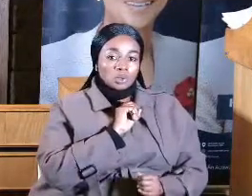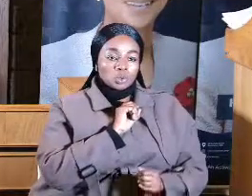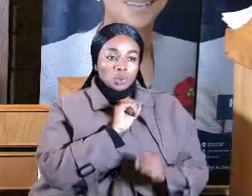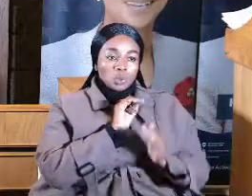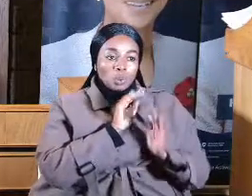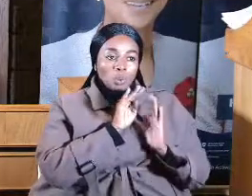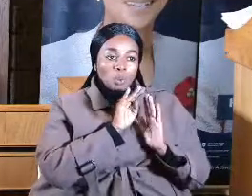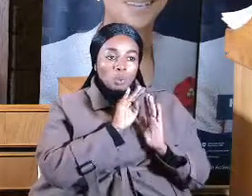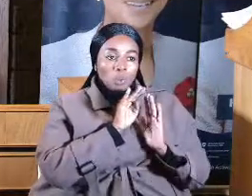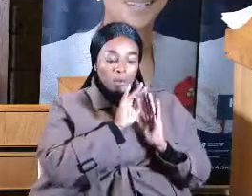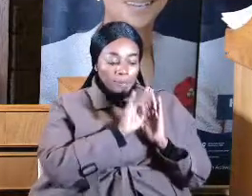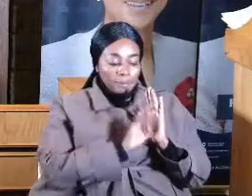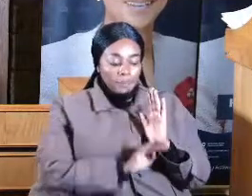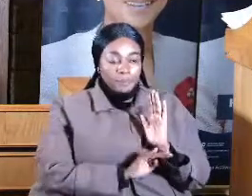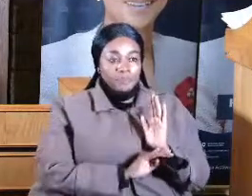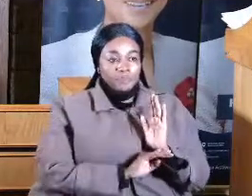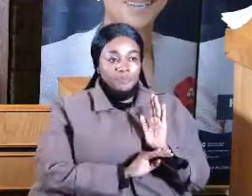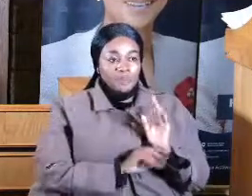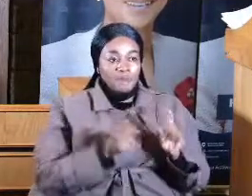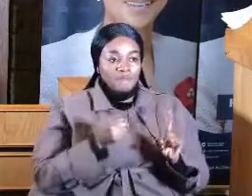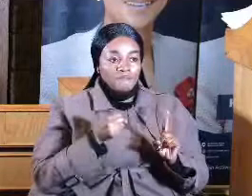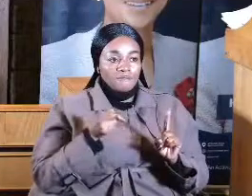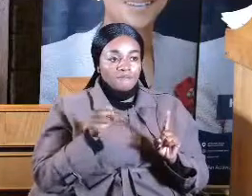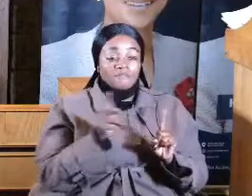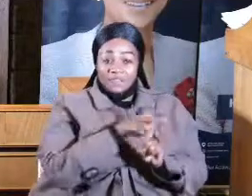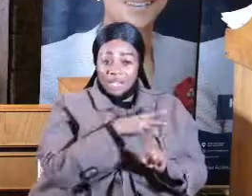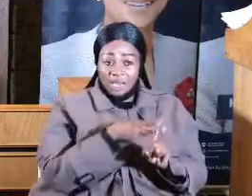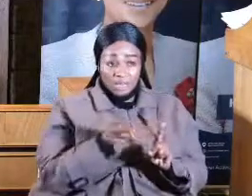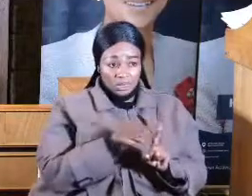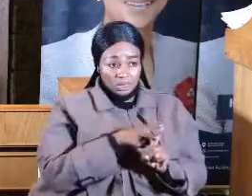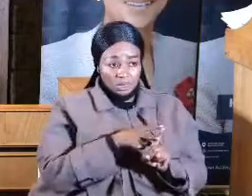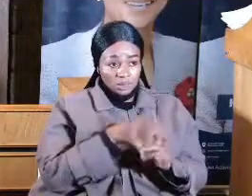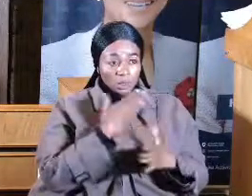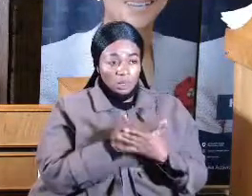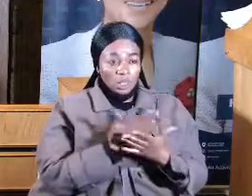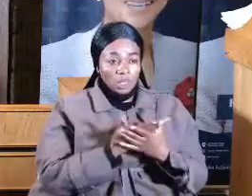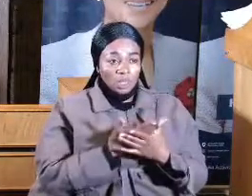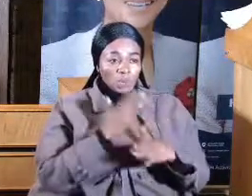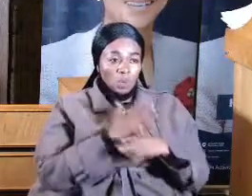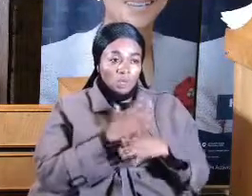violence and femicide. We can work together with